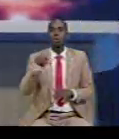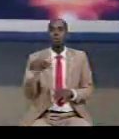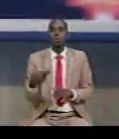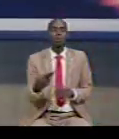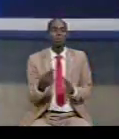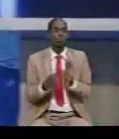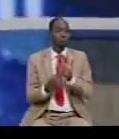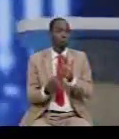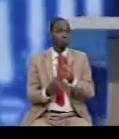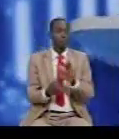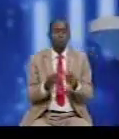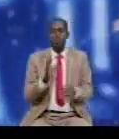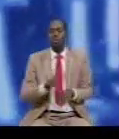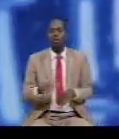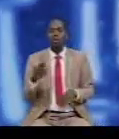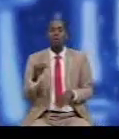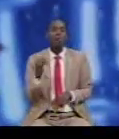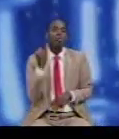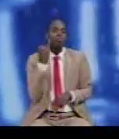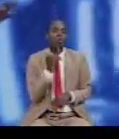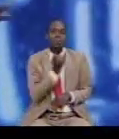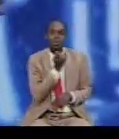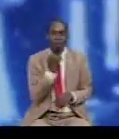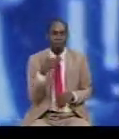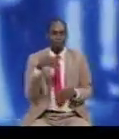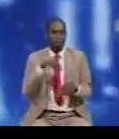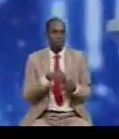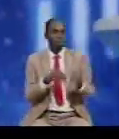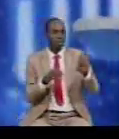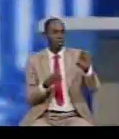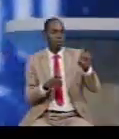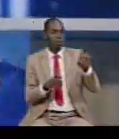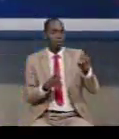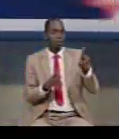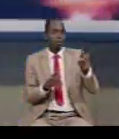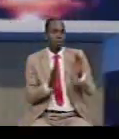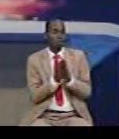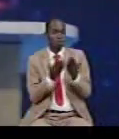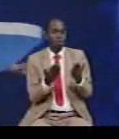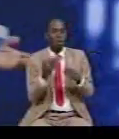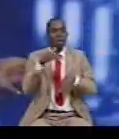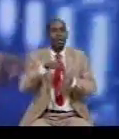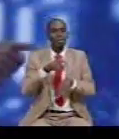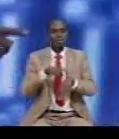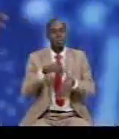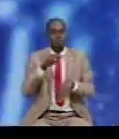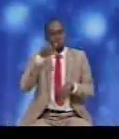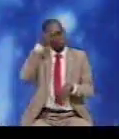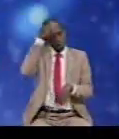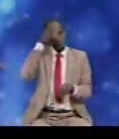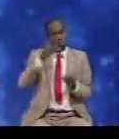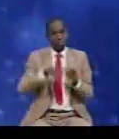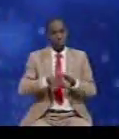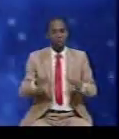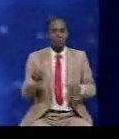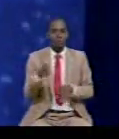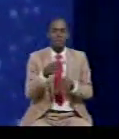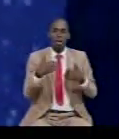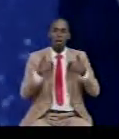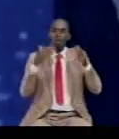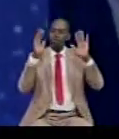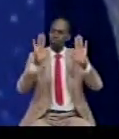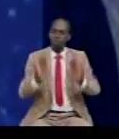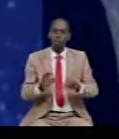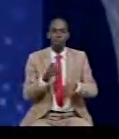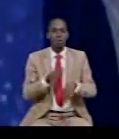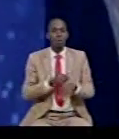Israel in Exodus, and they were in Egypt, a time of trouble. And look at them as we're passing through the wilderness,